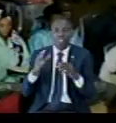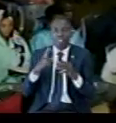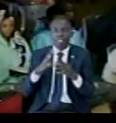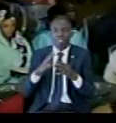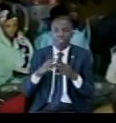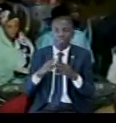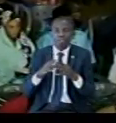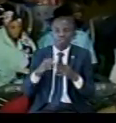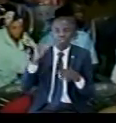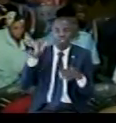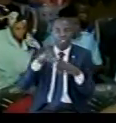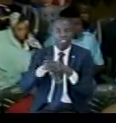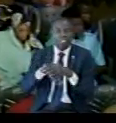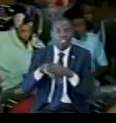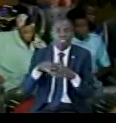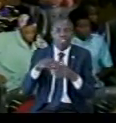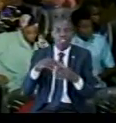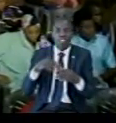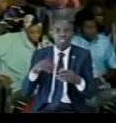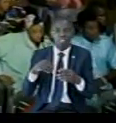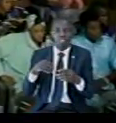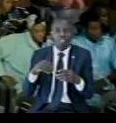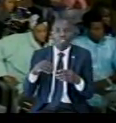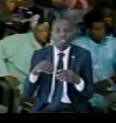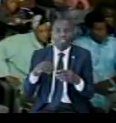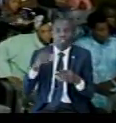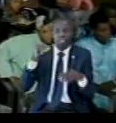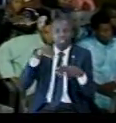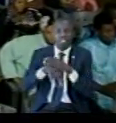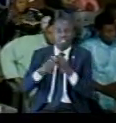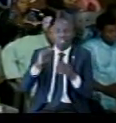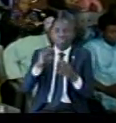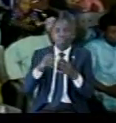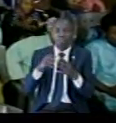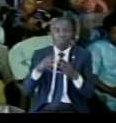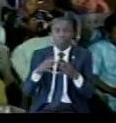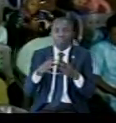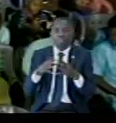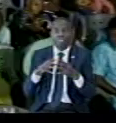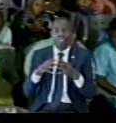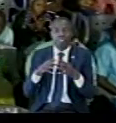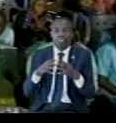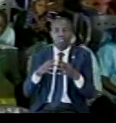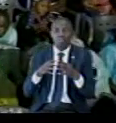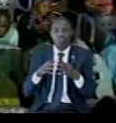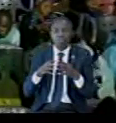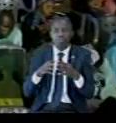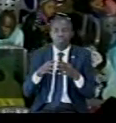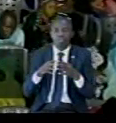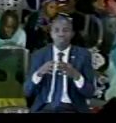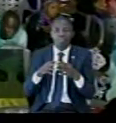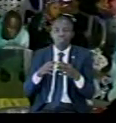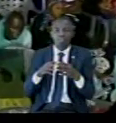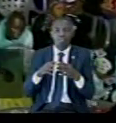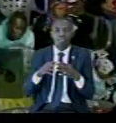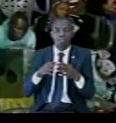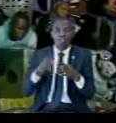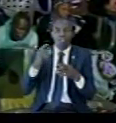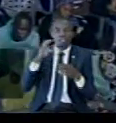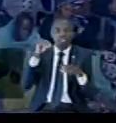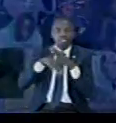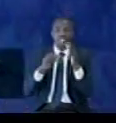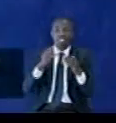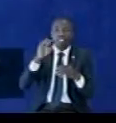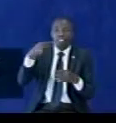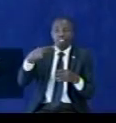Hebrews chapter 9, reading from verse 15. And for this cause,